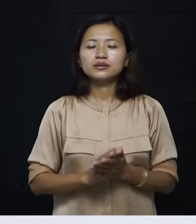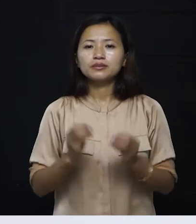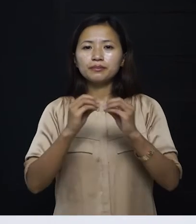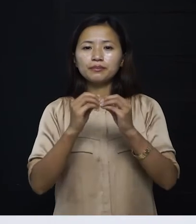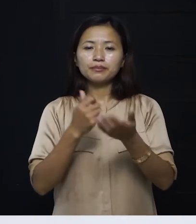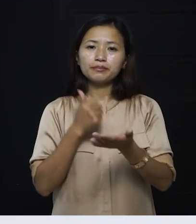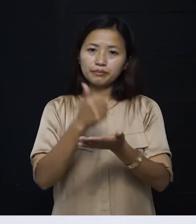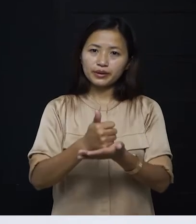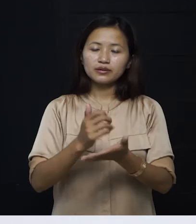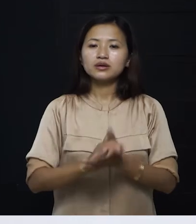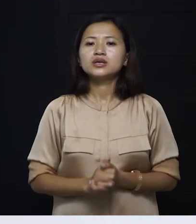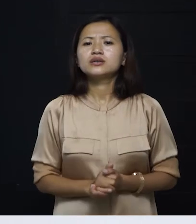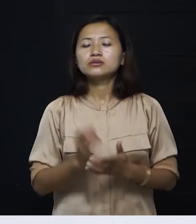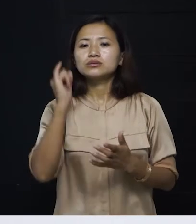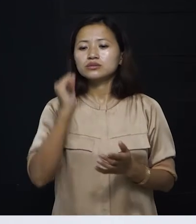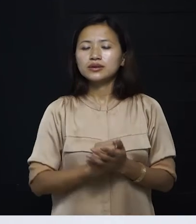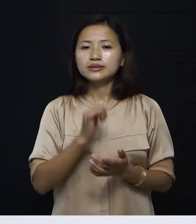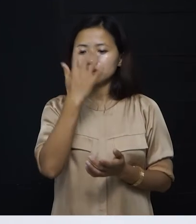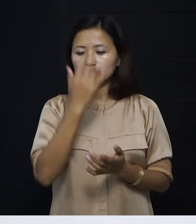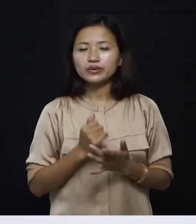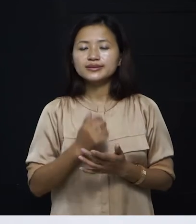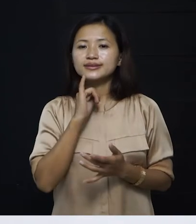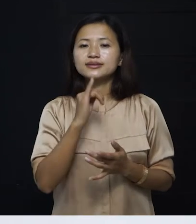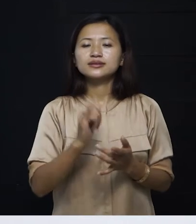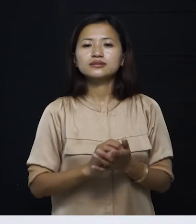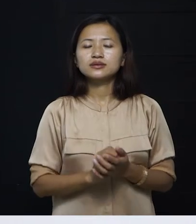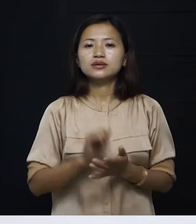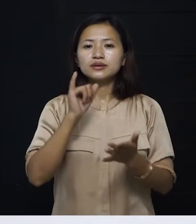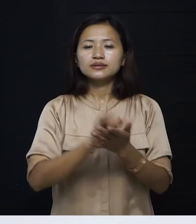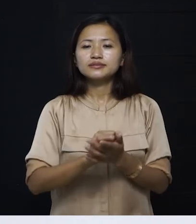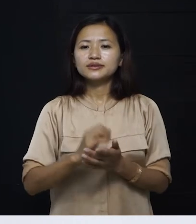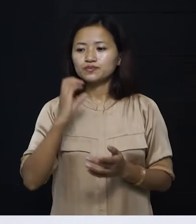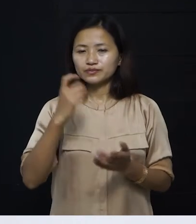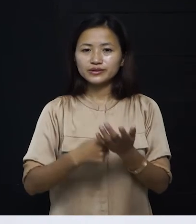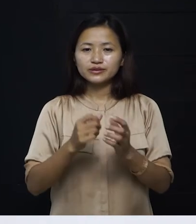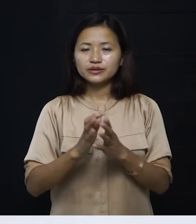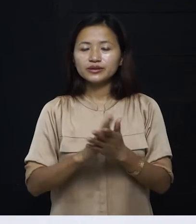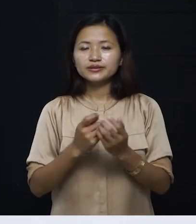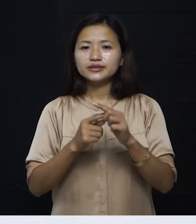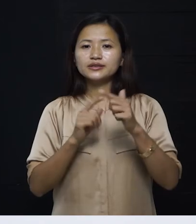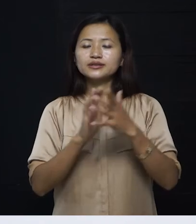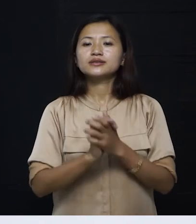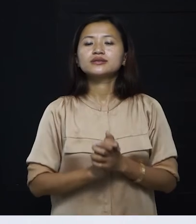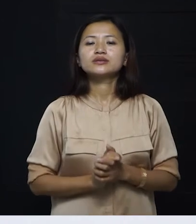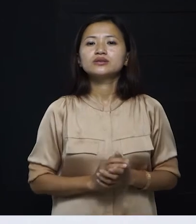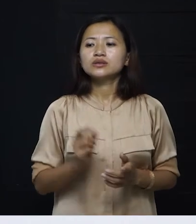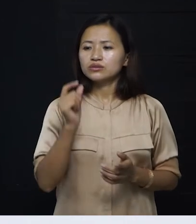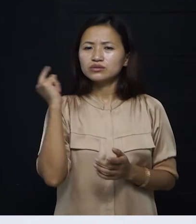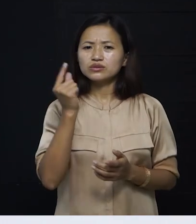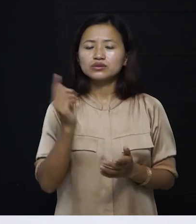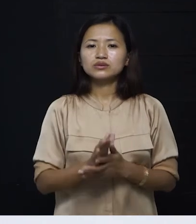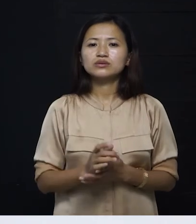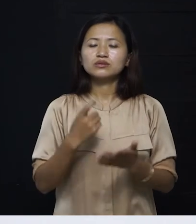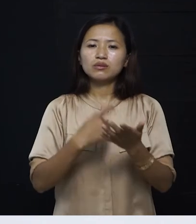the bank. So that is why here it says that the credit, okay? The credit, whether credit is